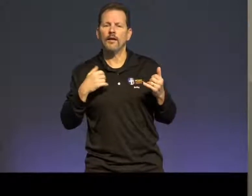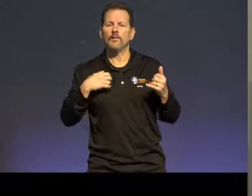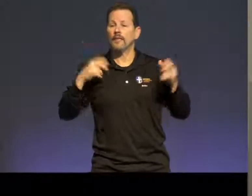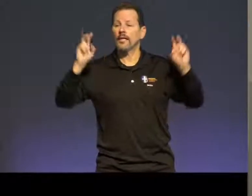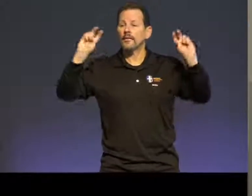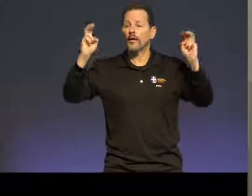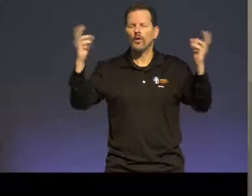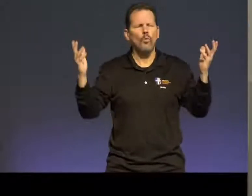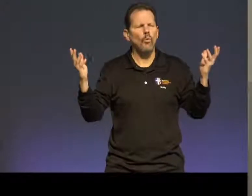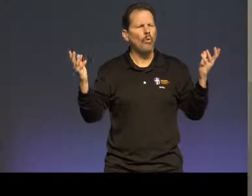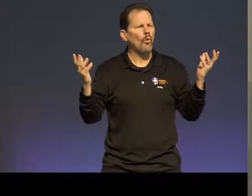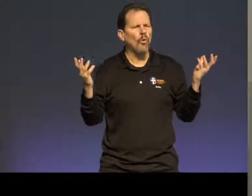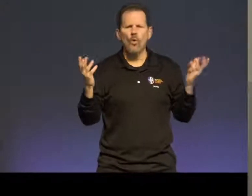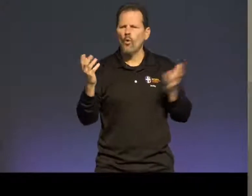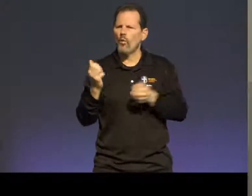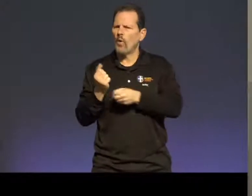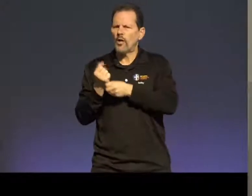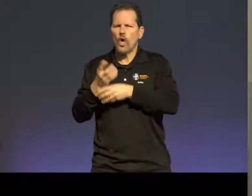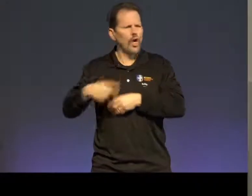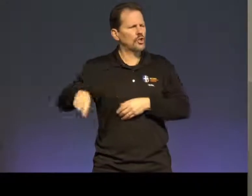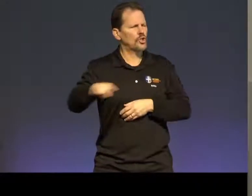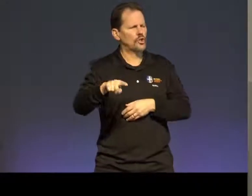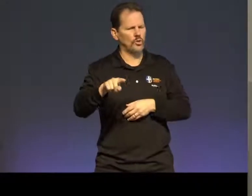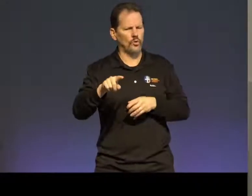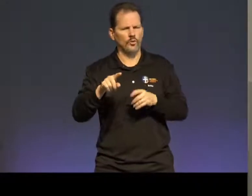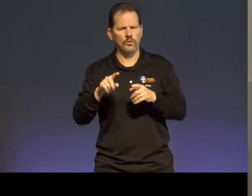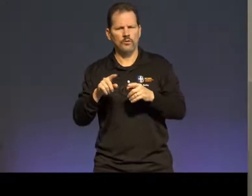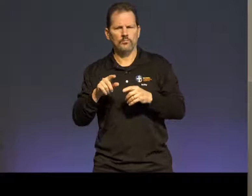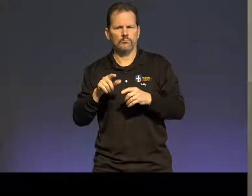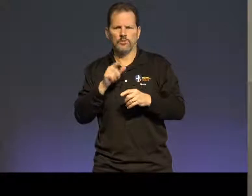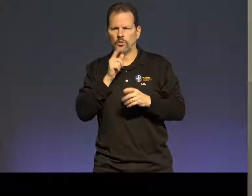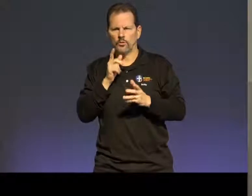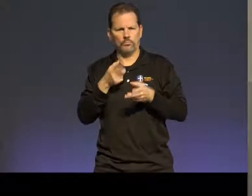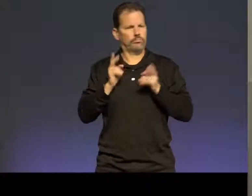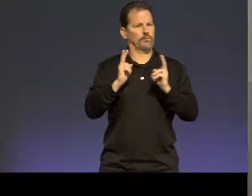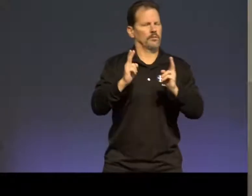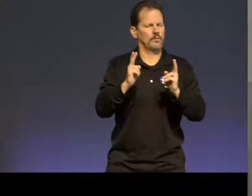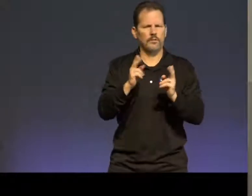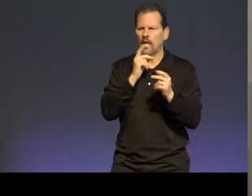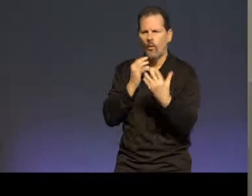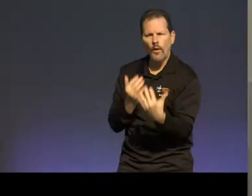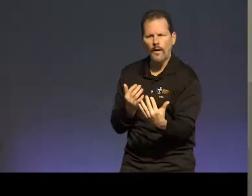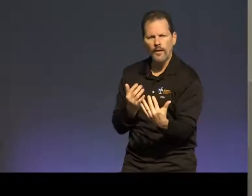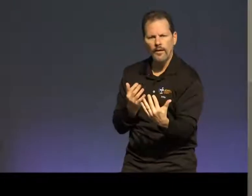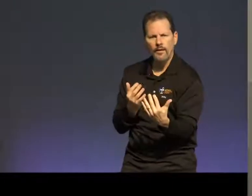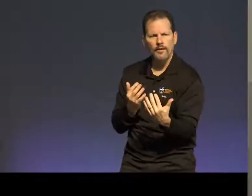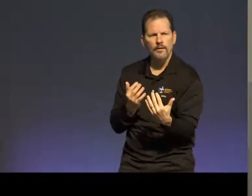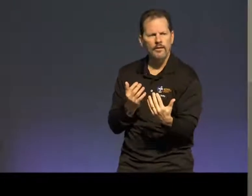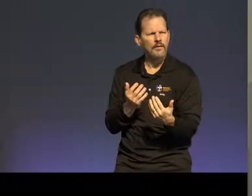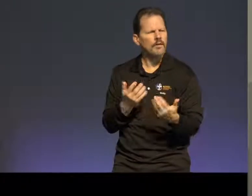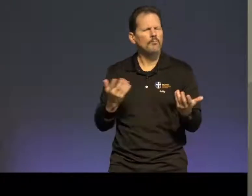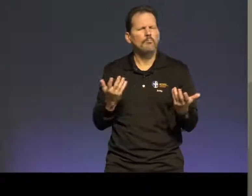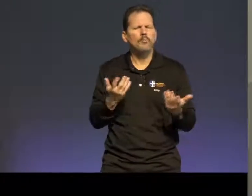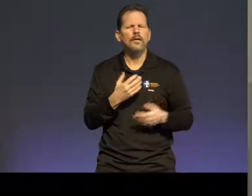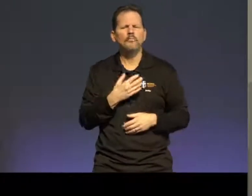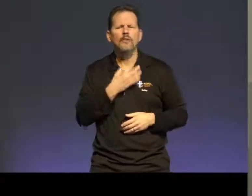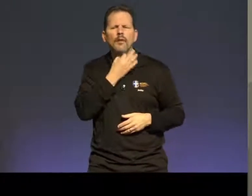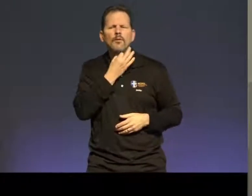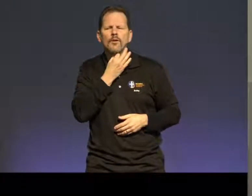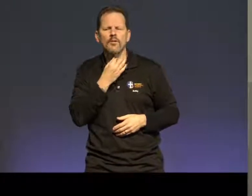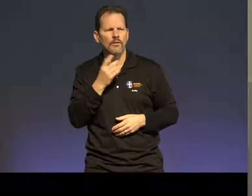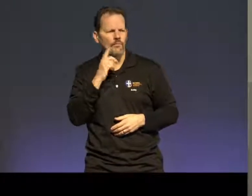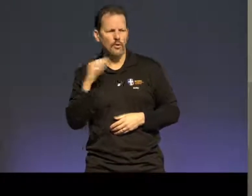prevents you, us, me, insert whatever term you want to put there, but what prevents you from